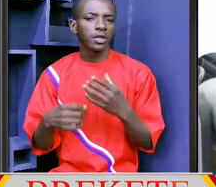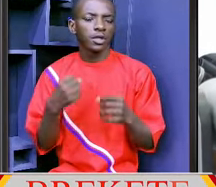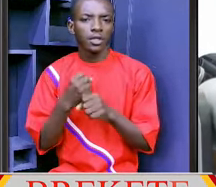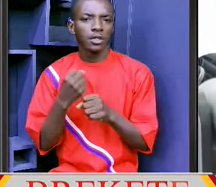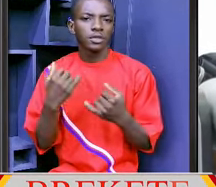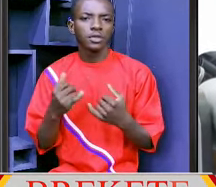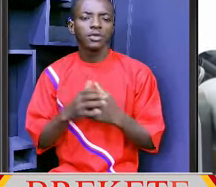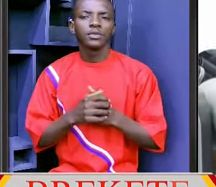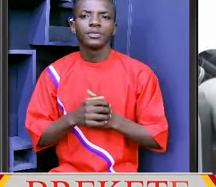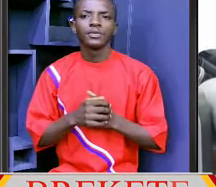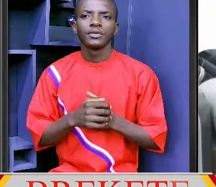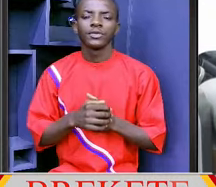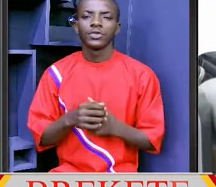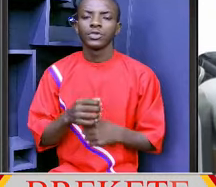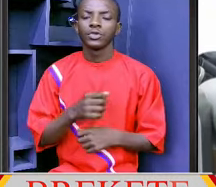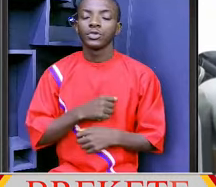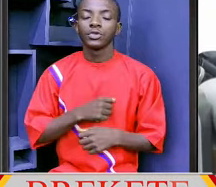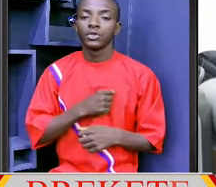Sorry, ma.